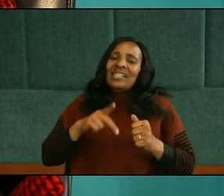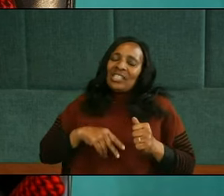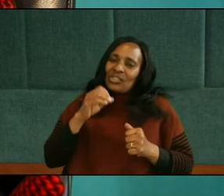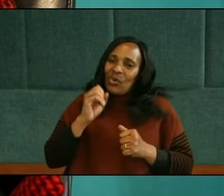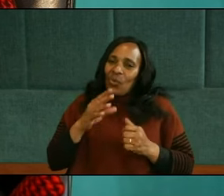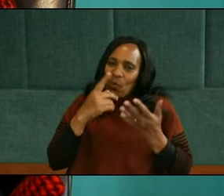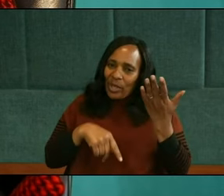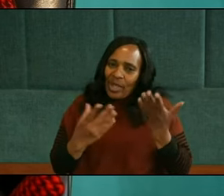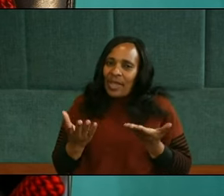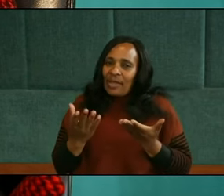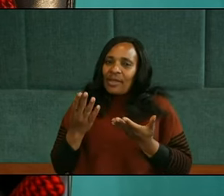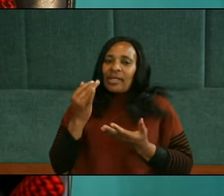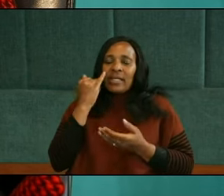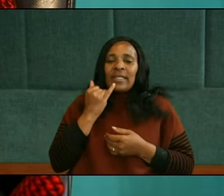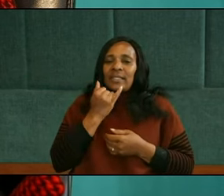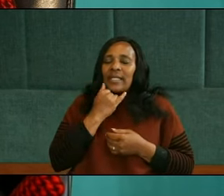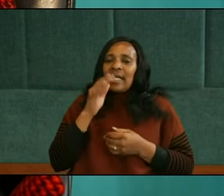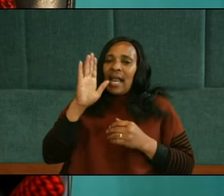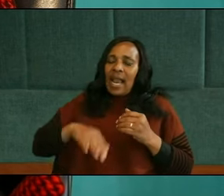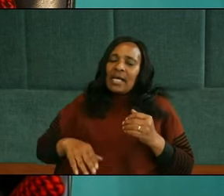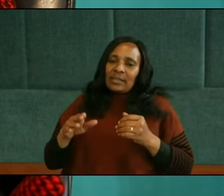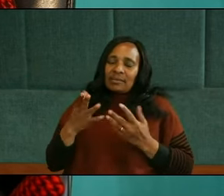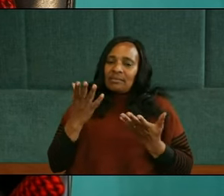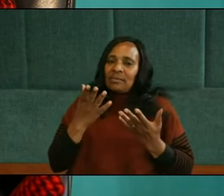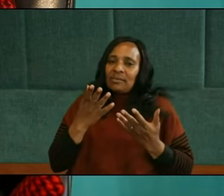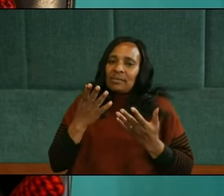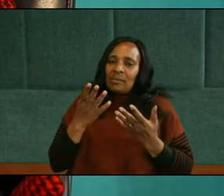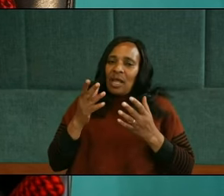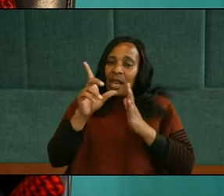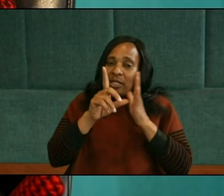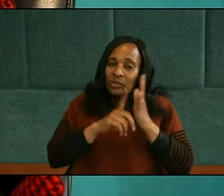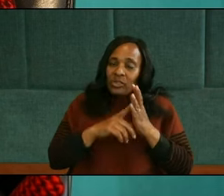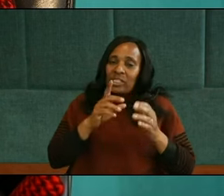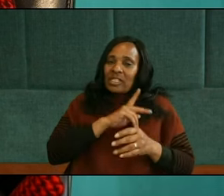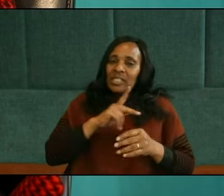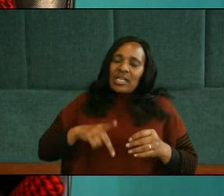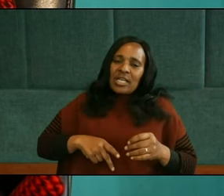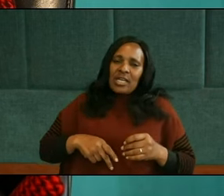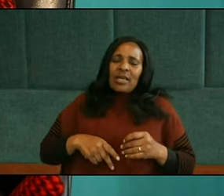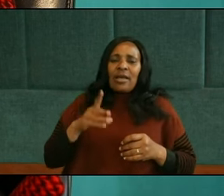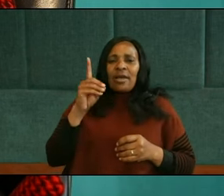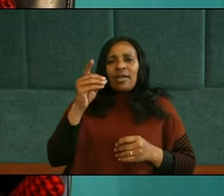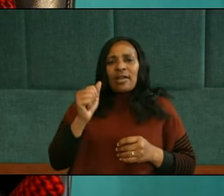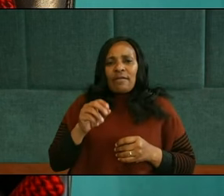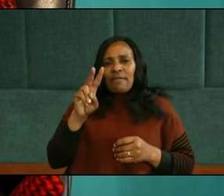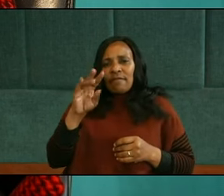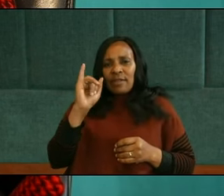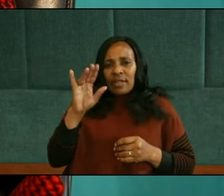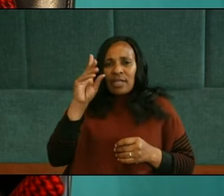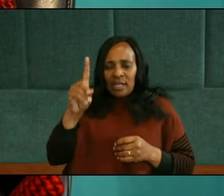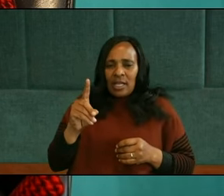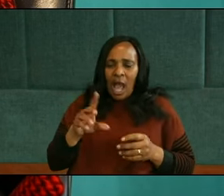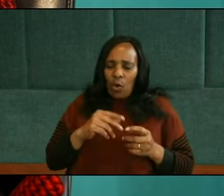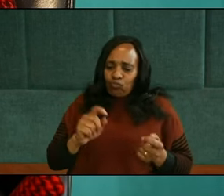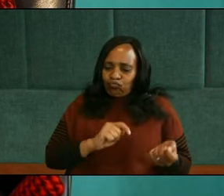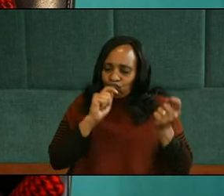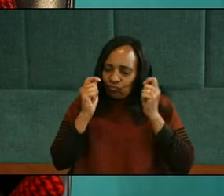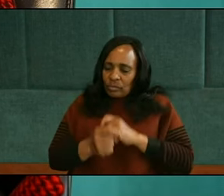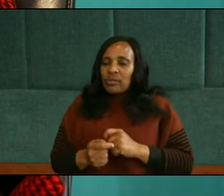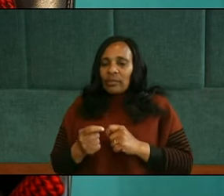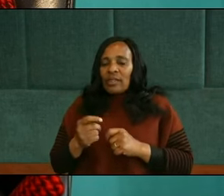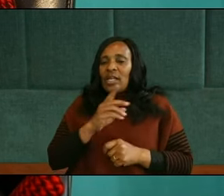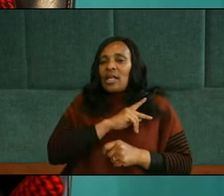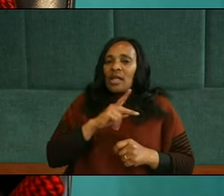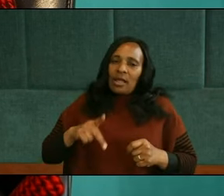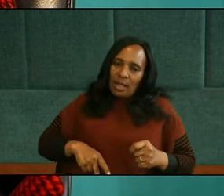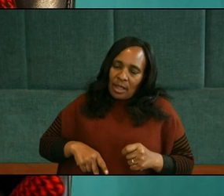Israel. And our last lesson was actually about King David. So you may wonder how we did transition from the story of King David, and